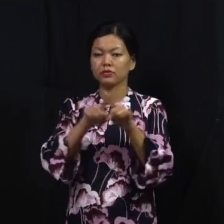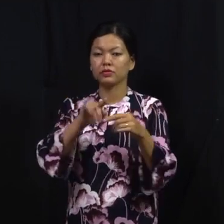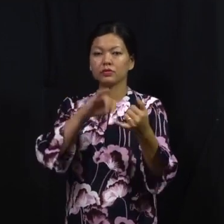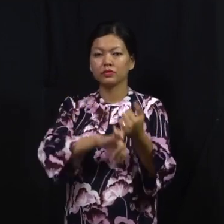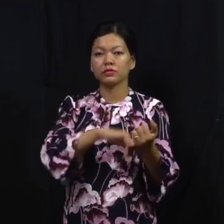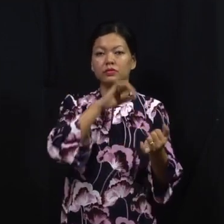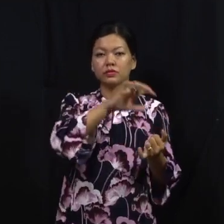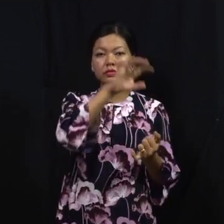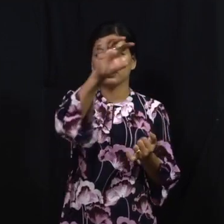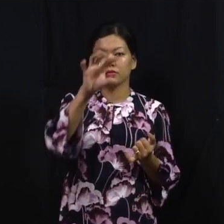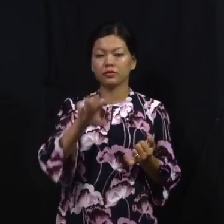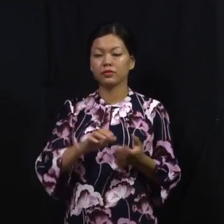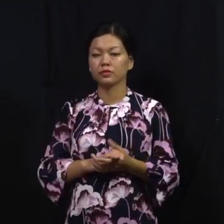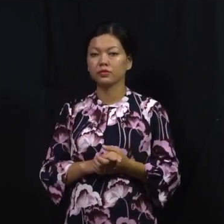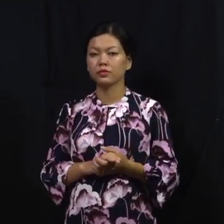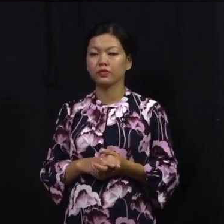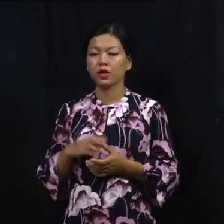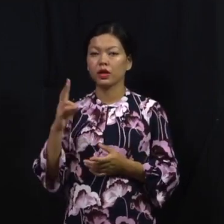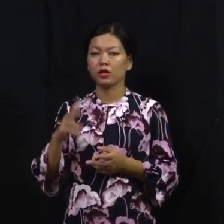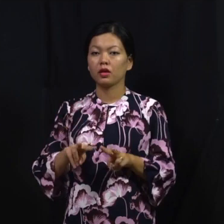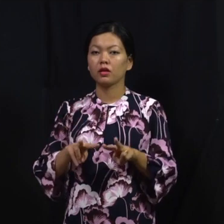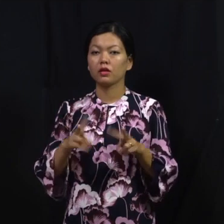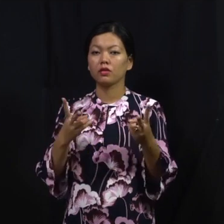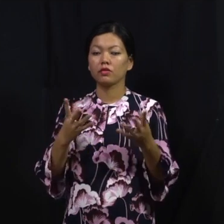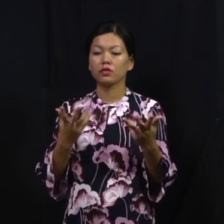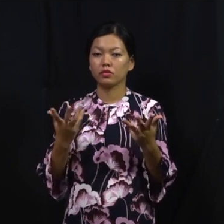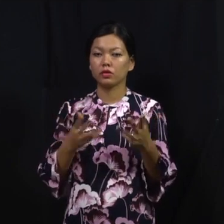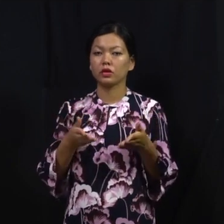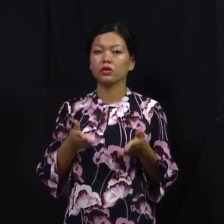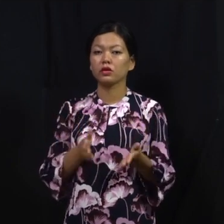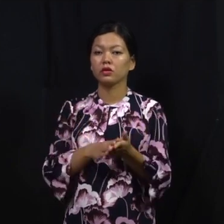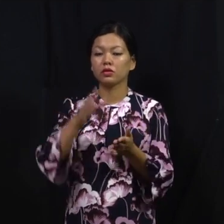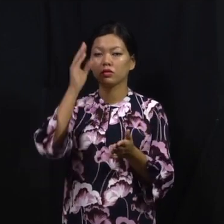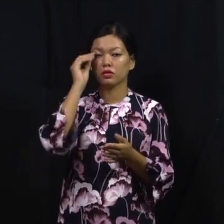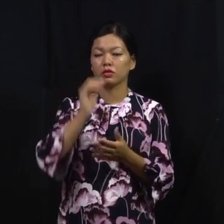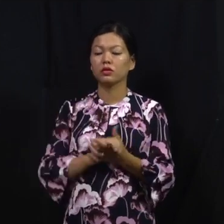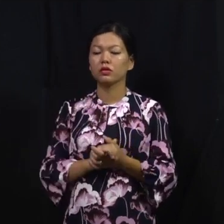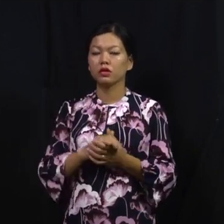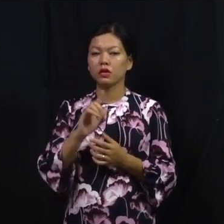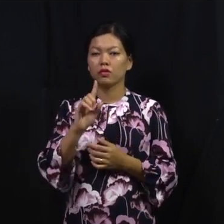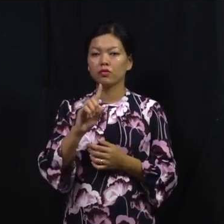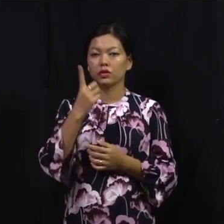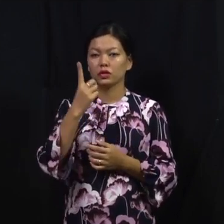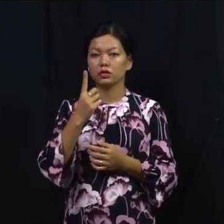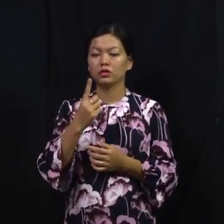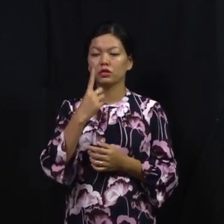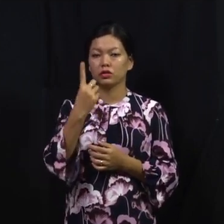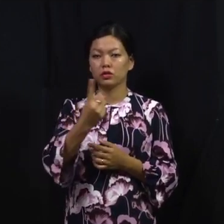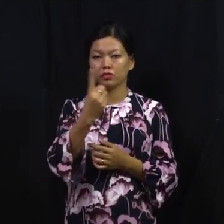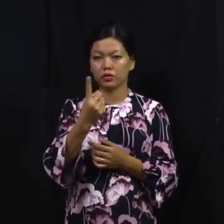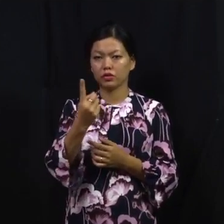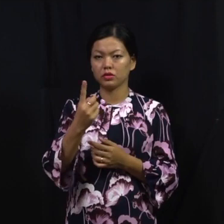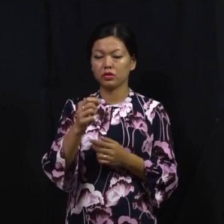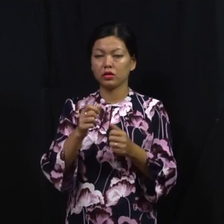we'll differentiate between these two. Okay, the first is oneness and unity. For a nation, to constitute a